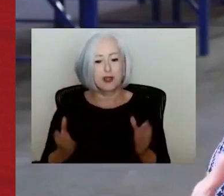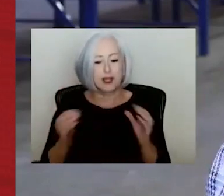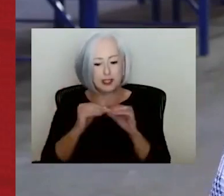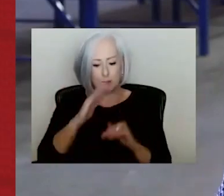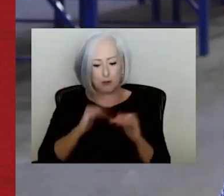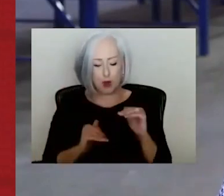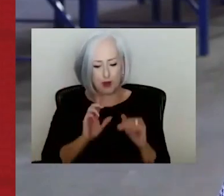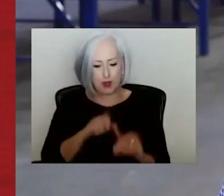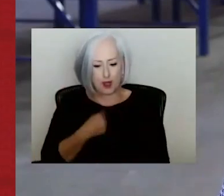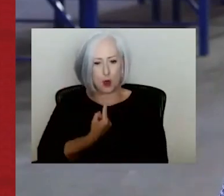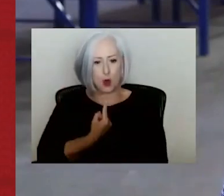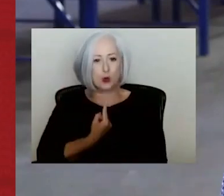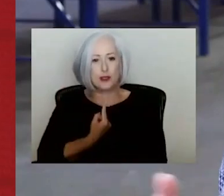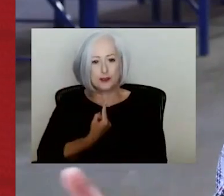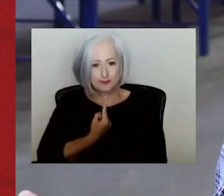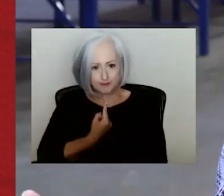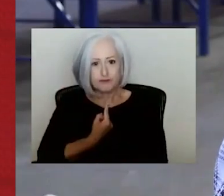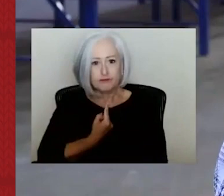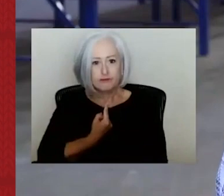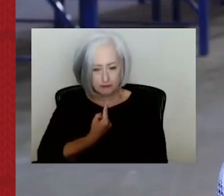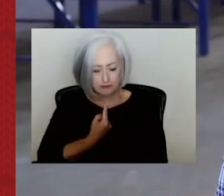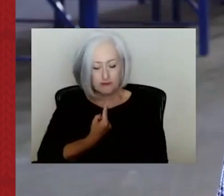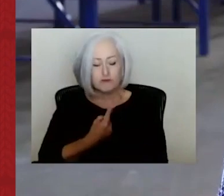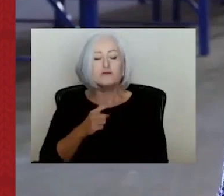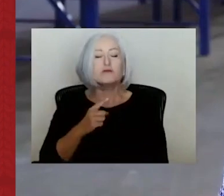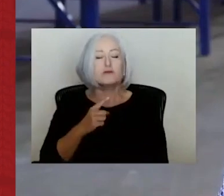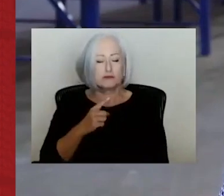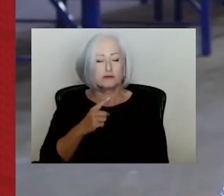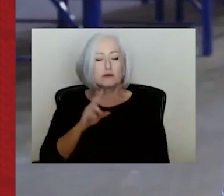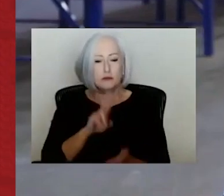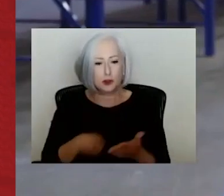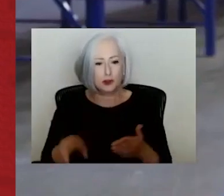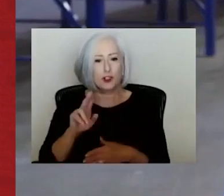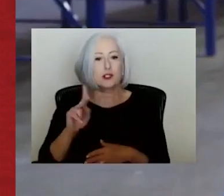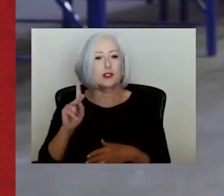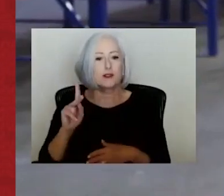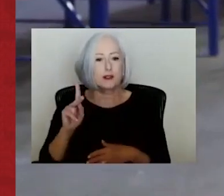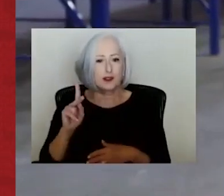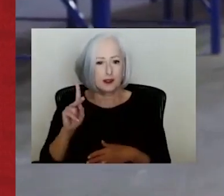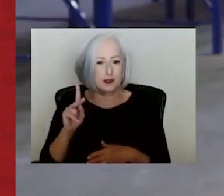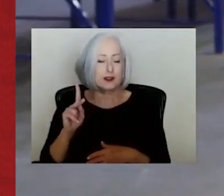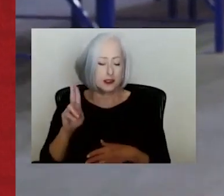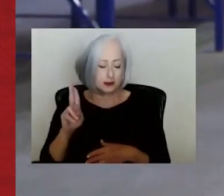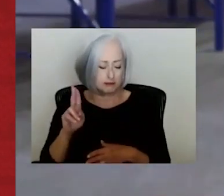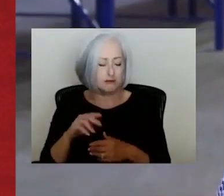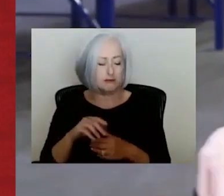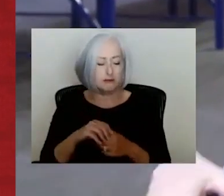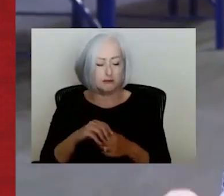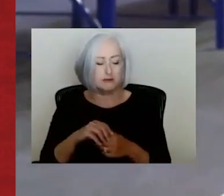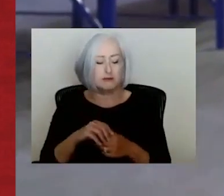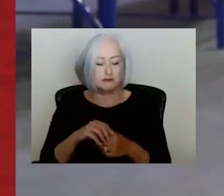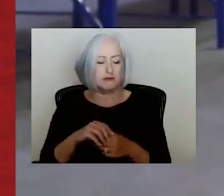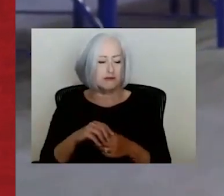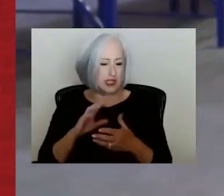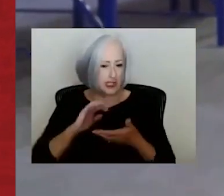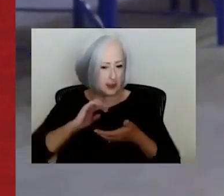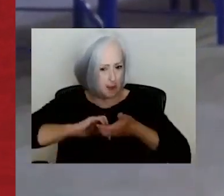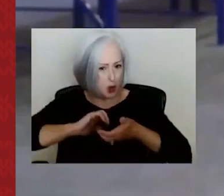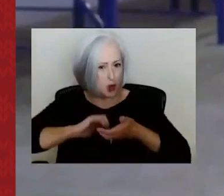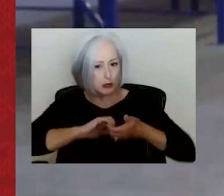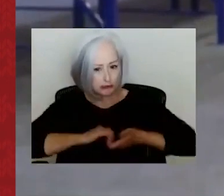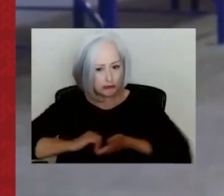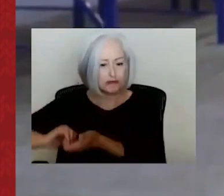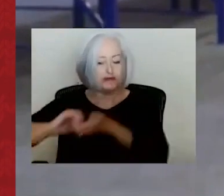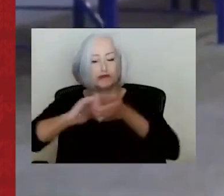about the University of Kansas, it's about our partners as well. So, yes, we all collaborate as a